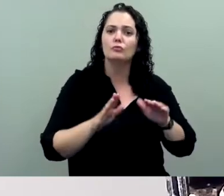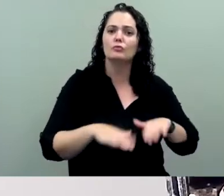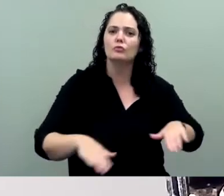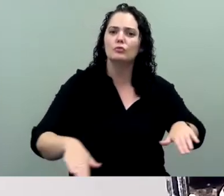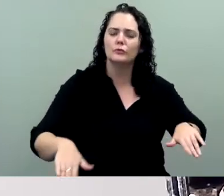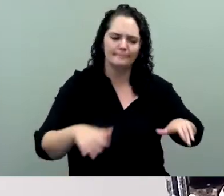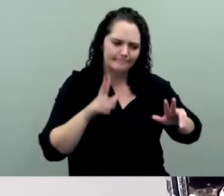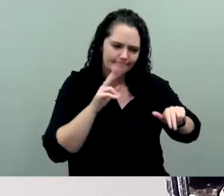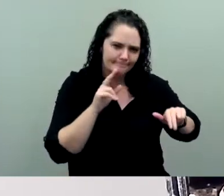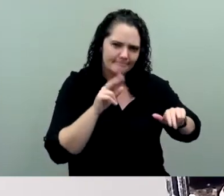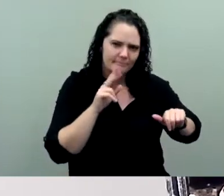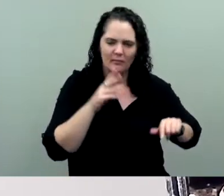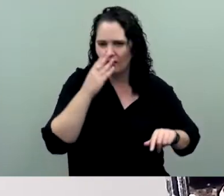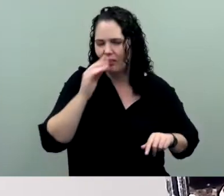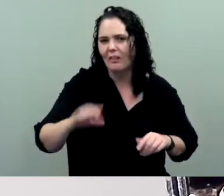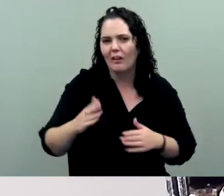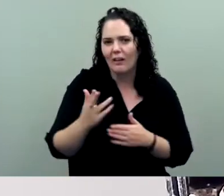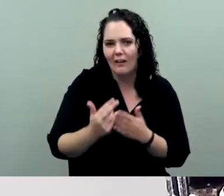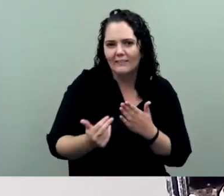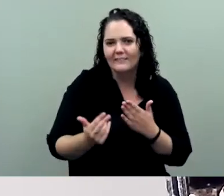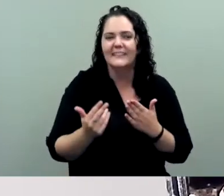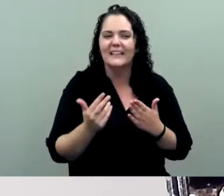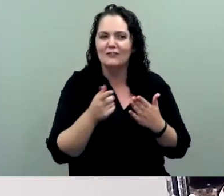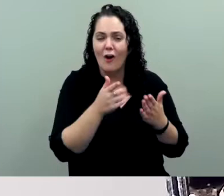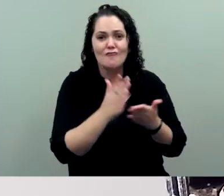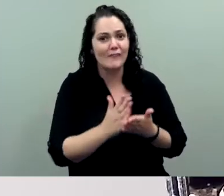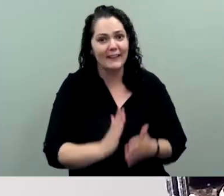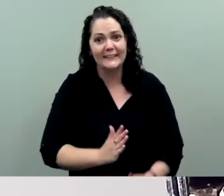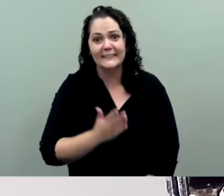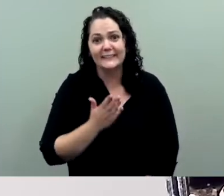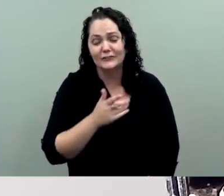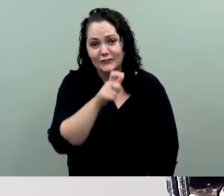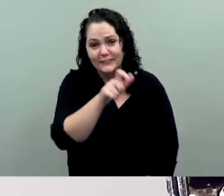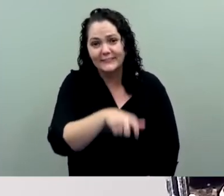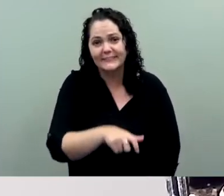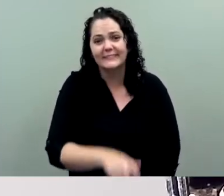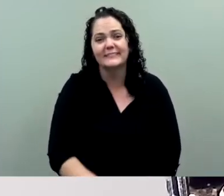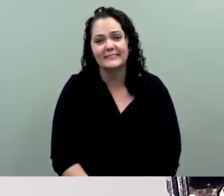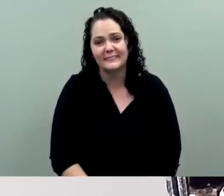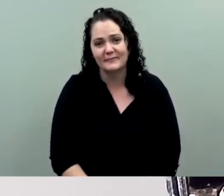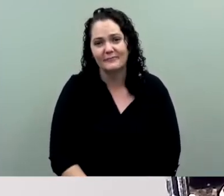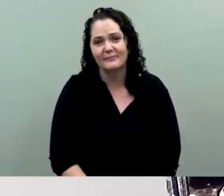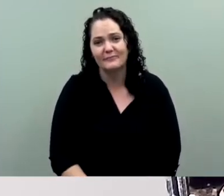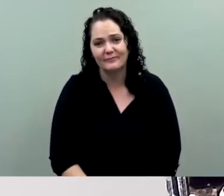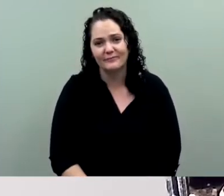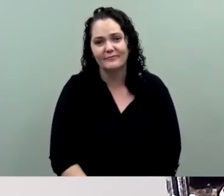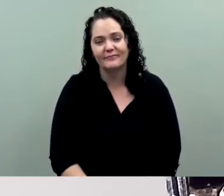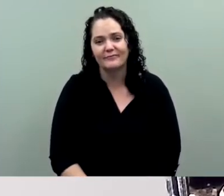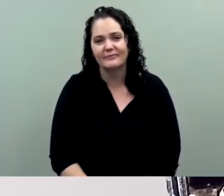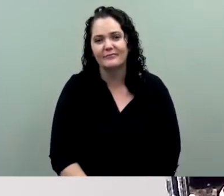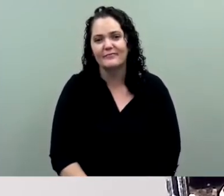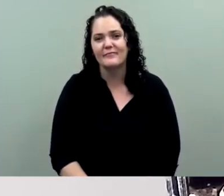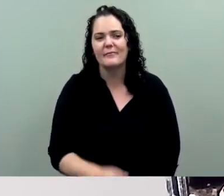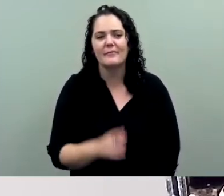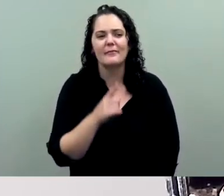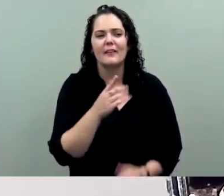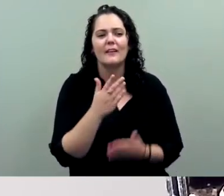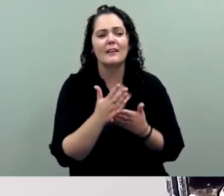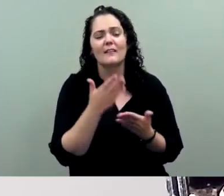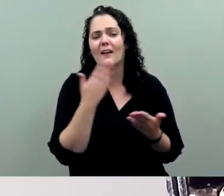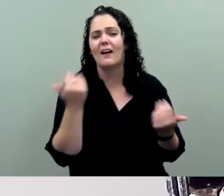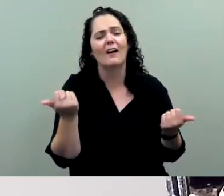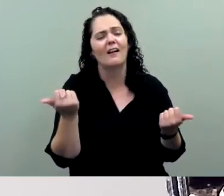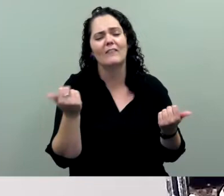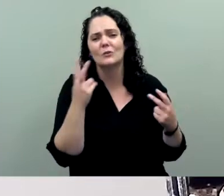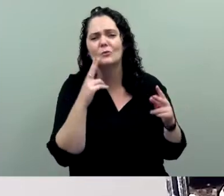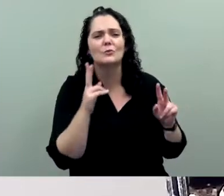in life. Really, really interesting artist. And as you can see here in the drawing, just absolutely gorgeous, just